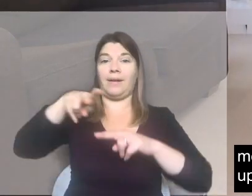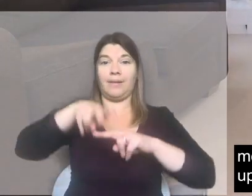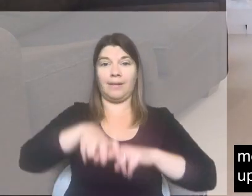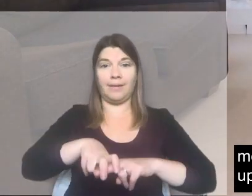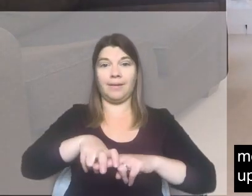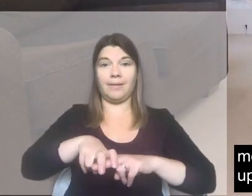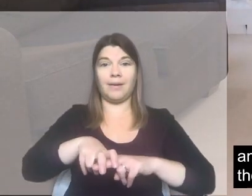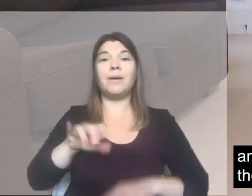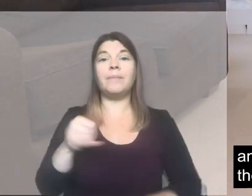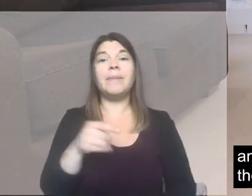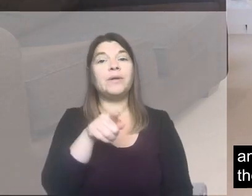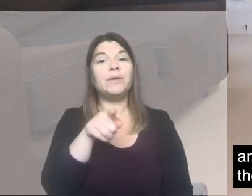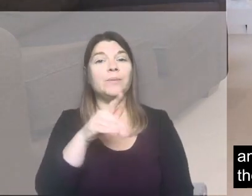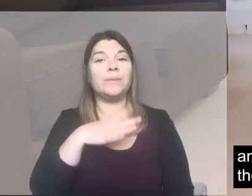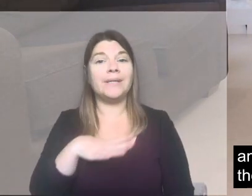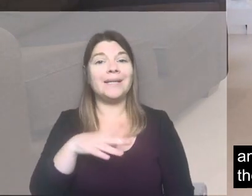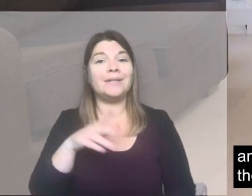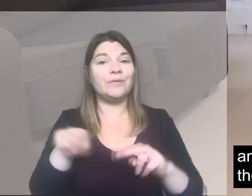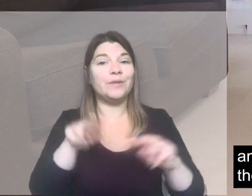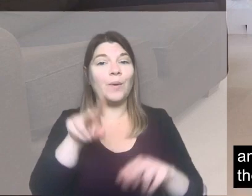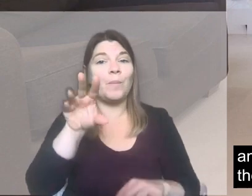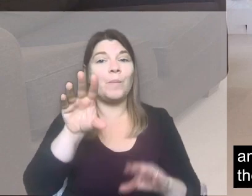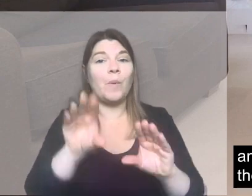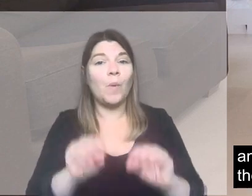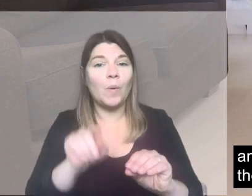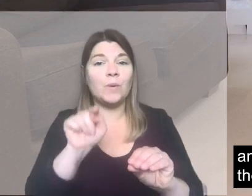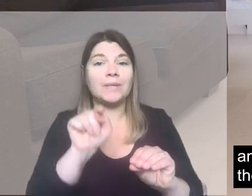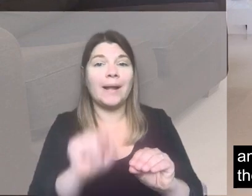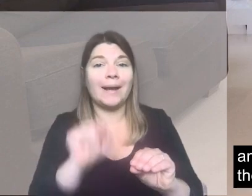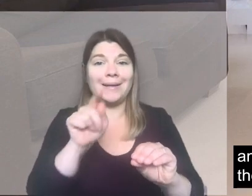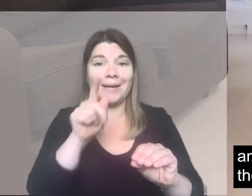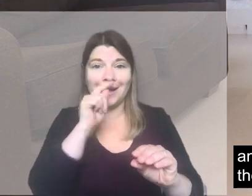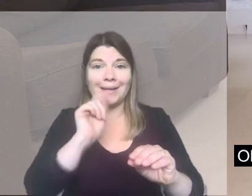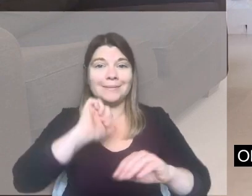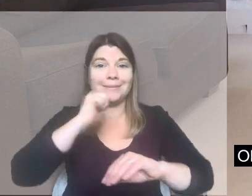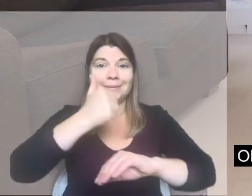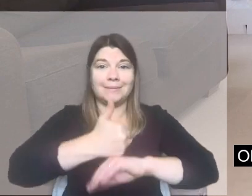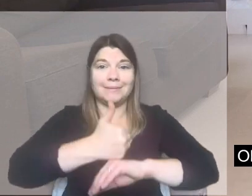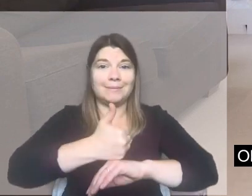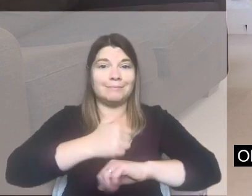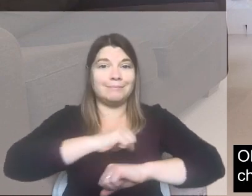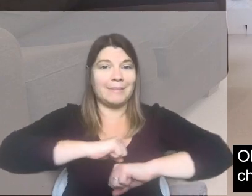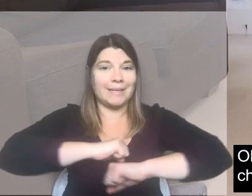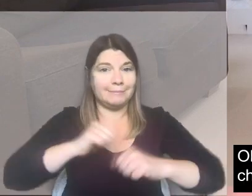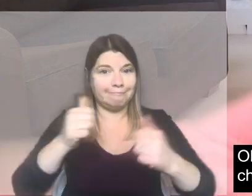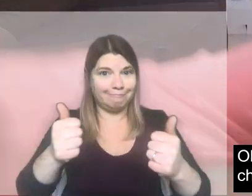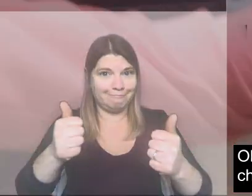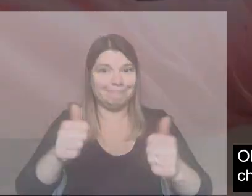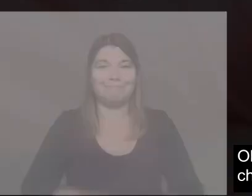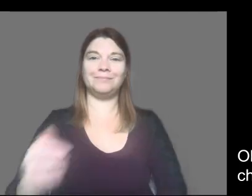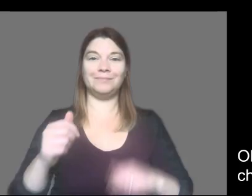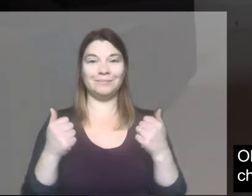if you need to pause the video and rearrange anything in your space, then now's the time to do it. Okay, back in a sec.